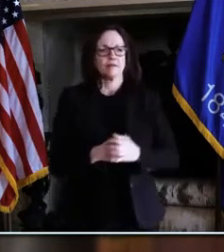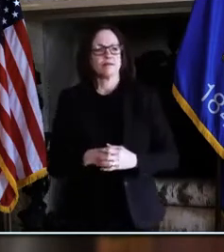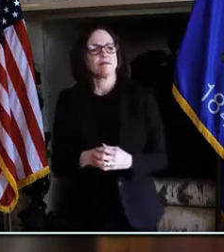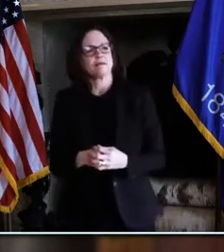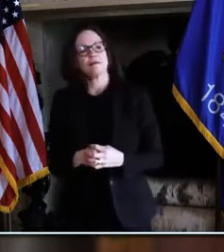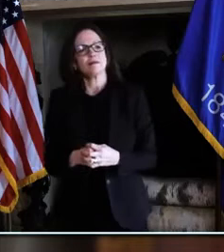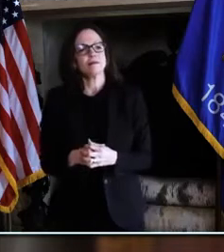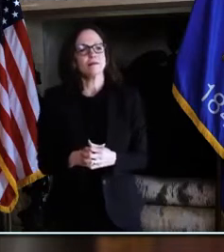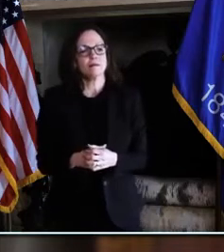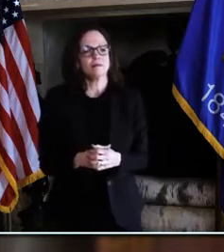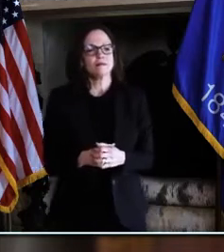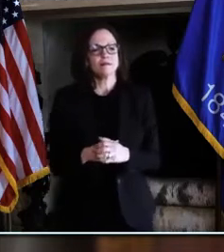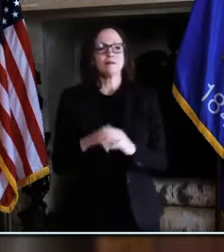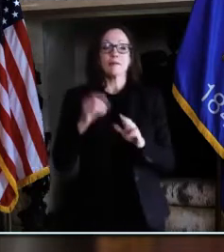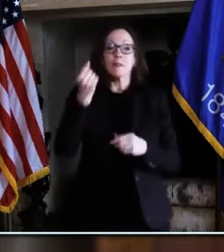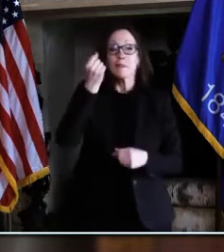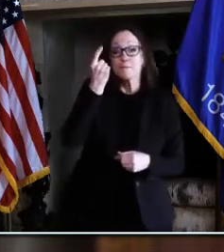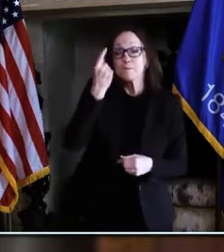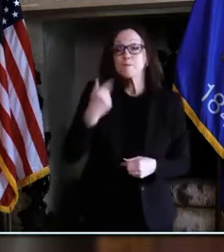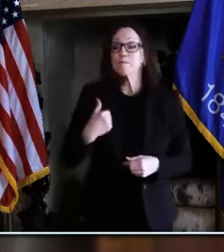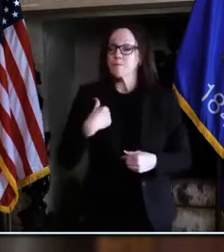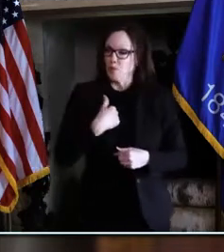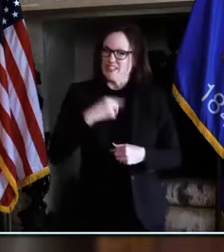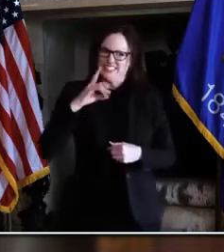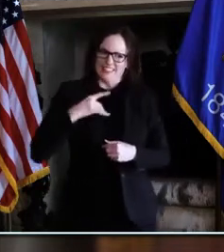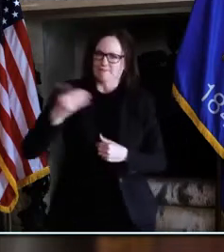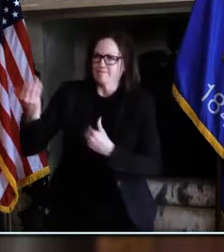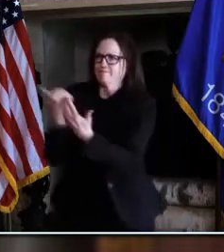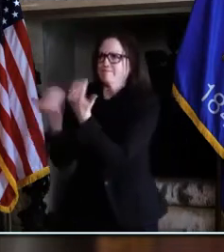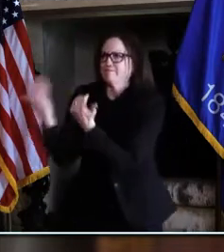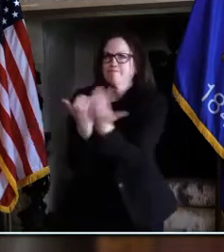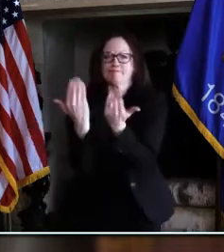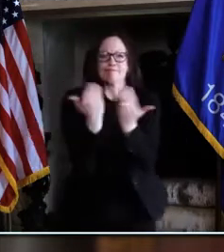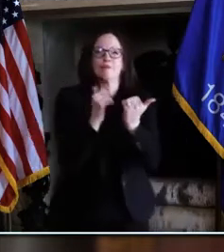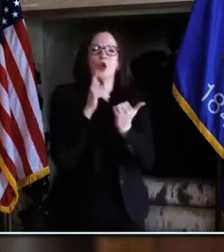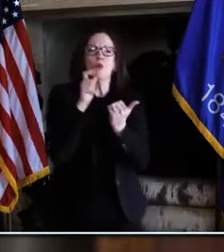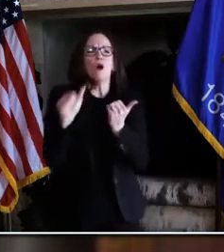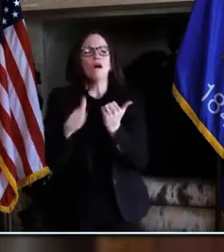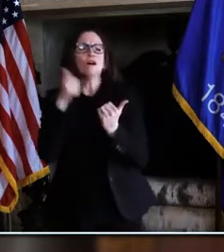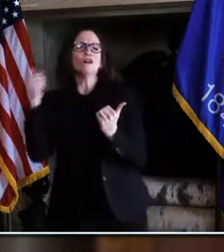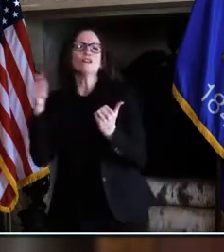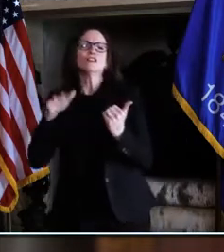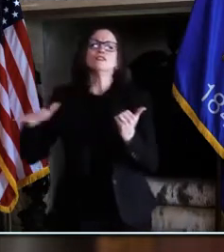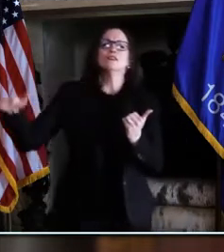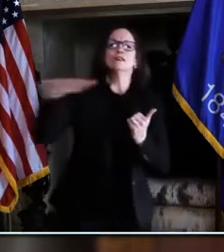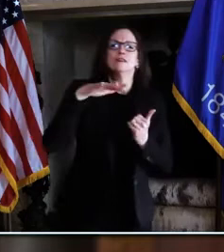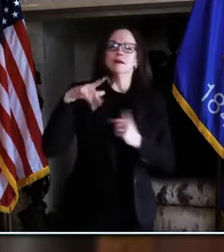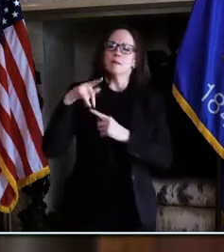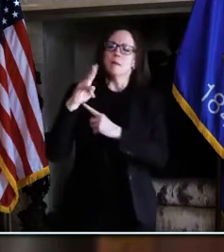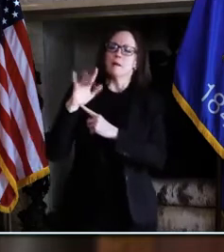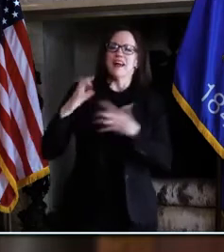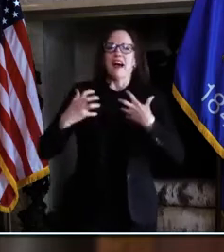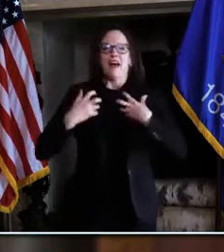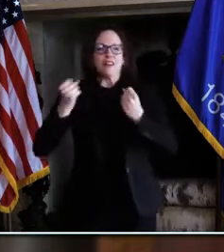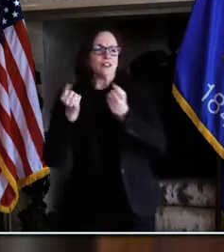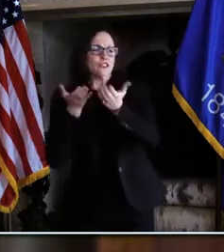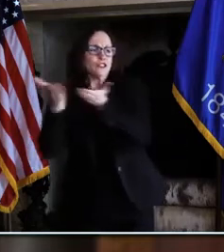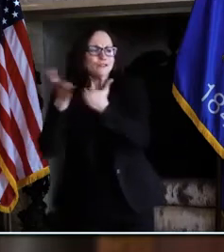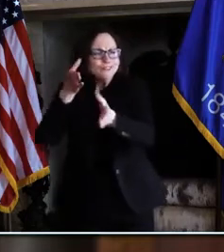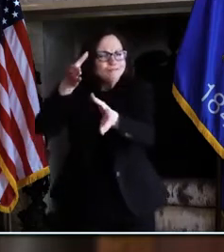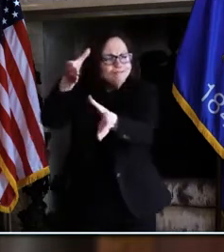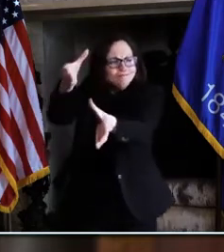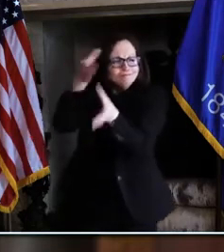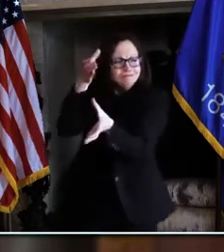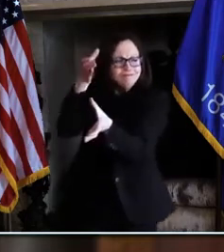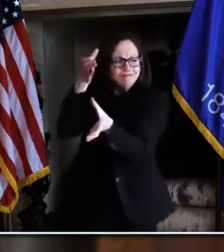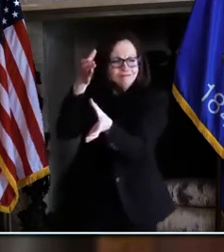public health departments in this effort to do contact tracing. As the governor mentioned yesterday, contact tracing is